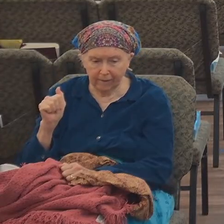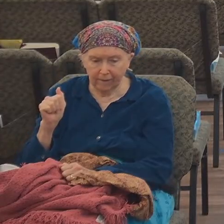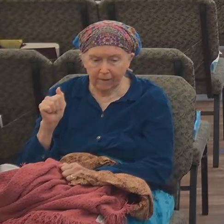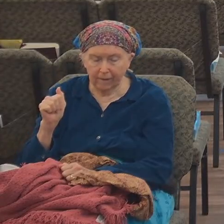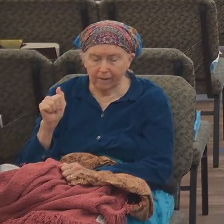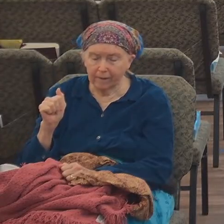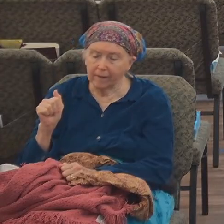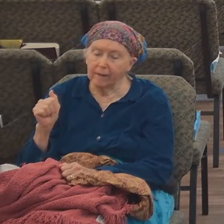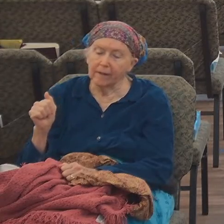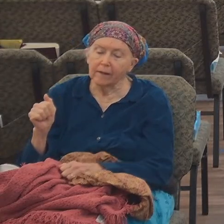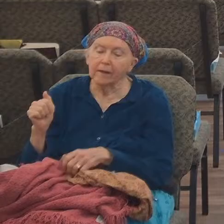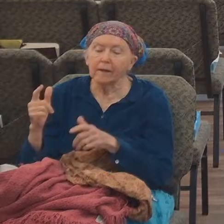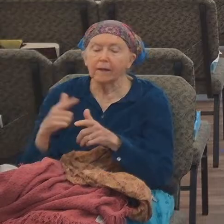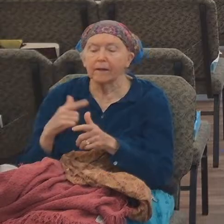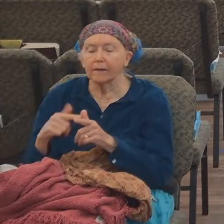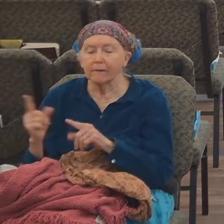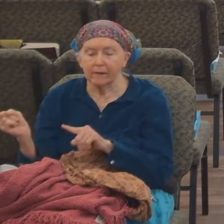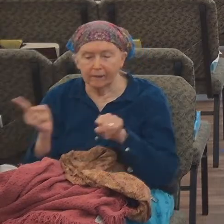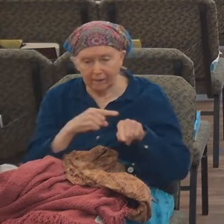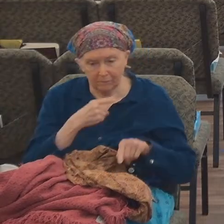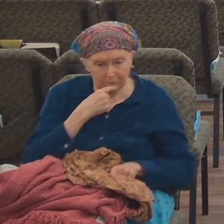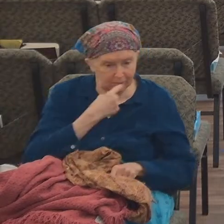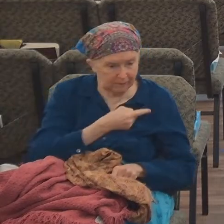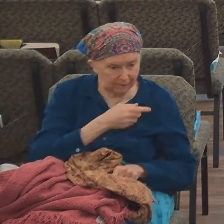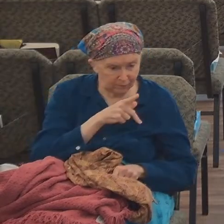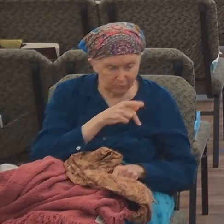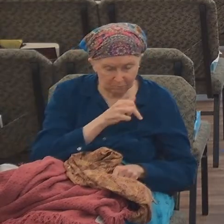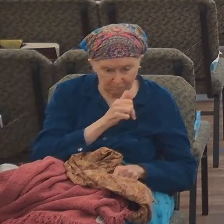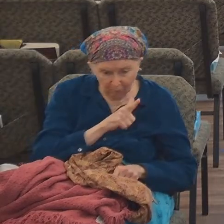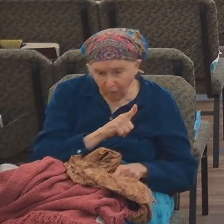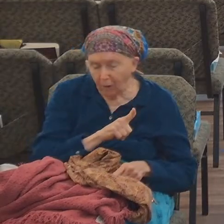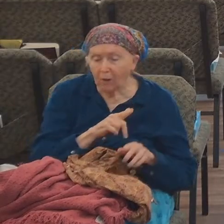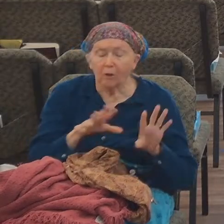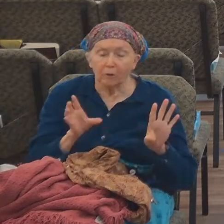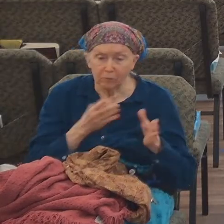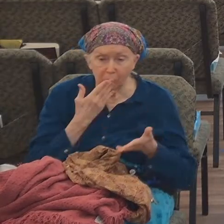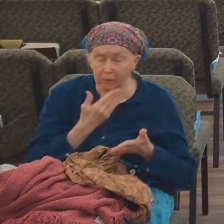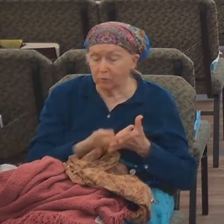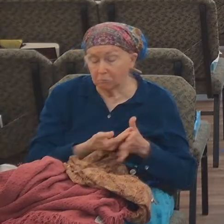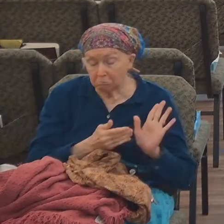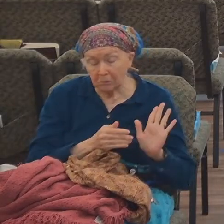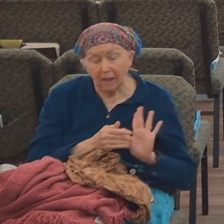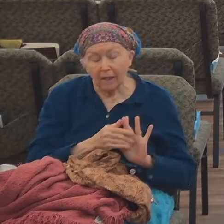Yeah. Yes. Right. Yeah. Okay.